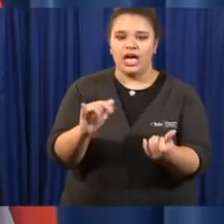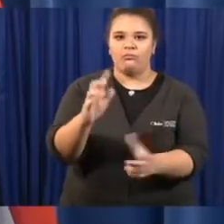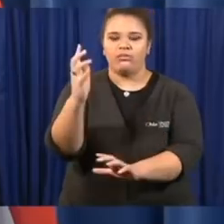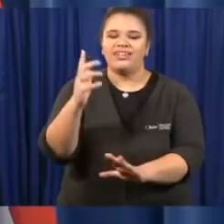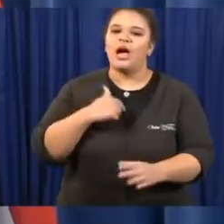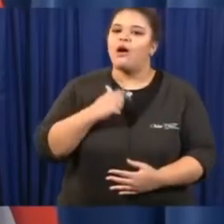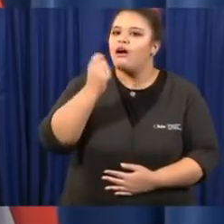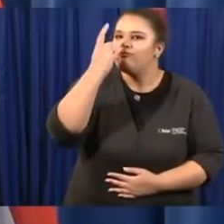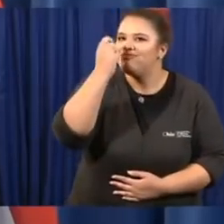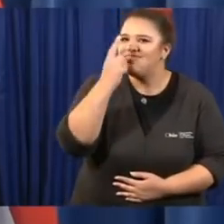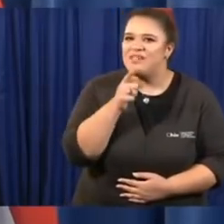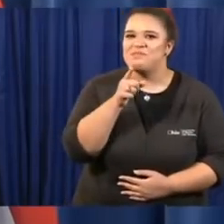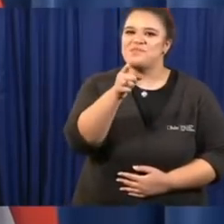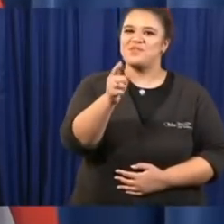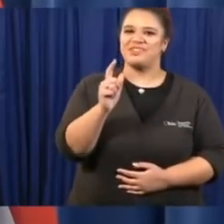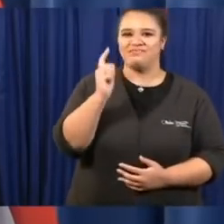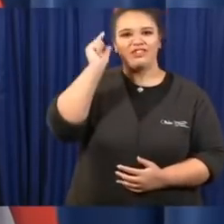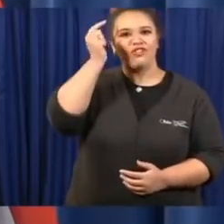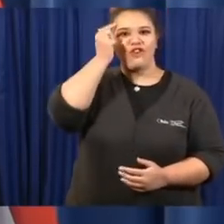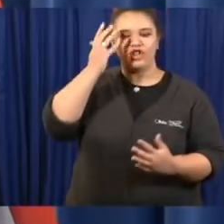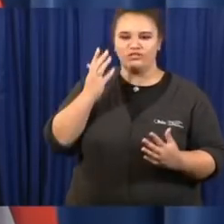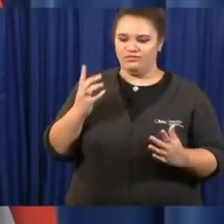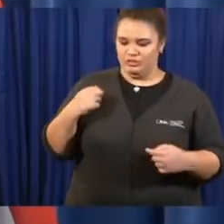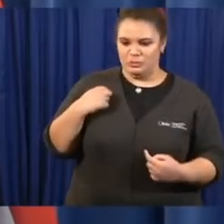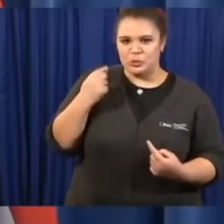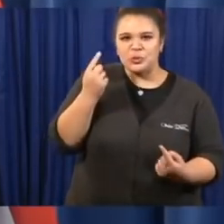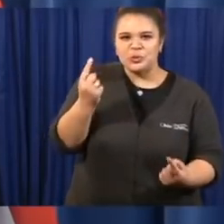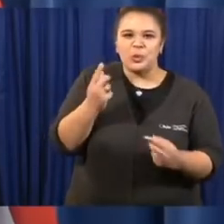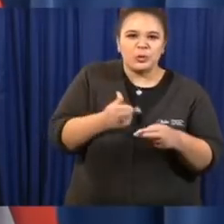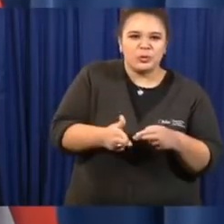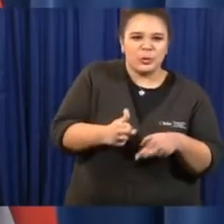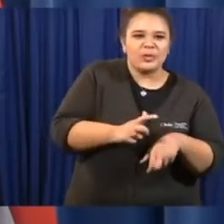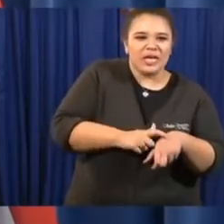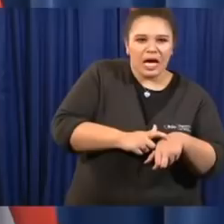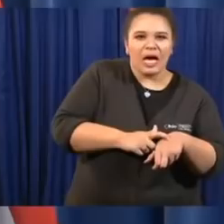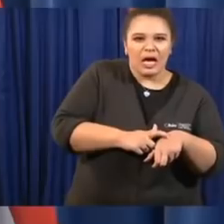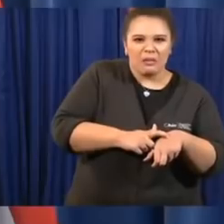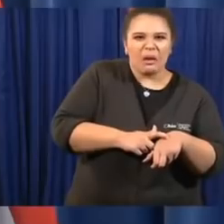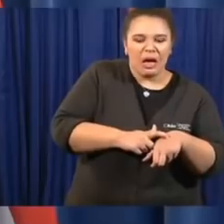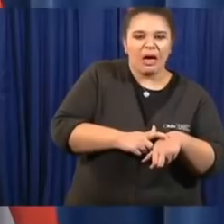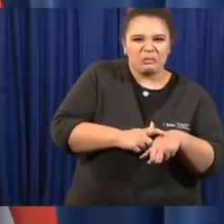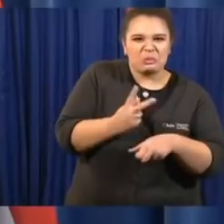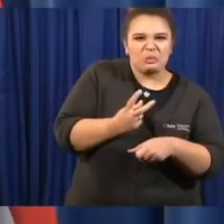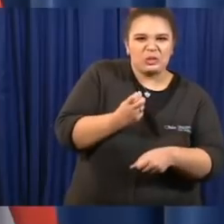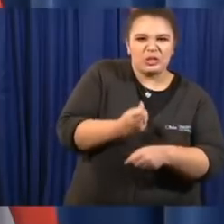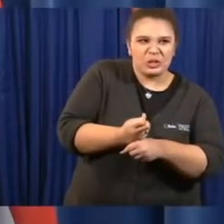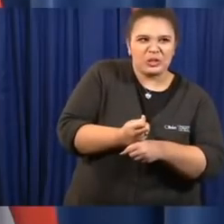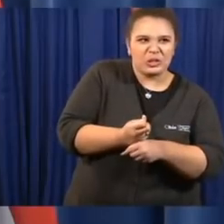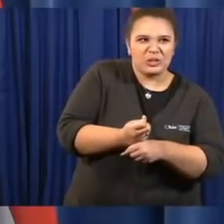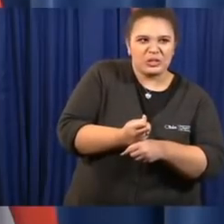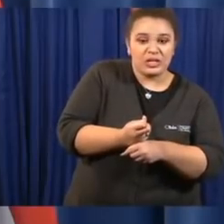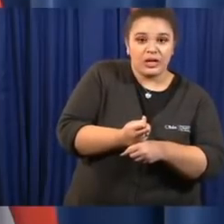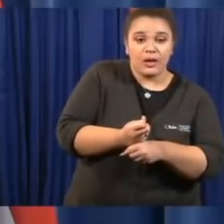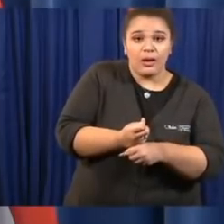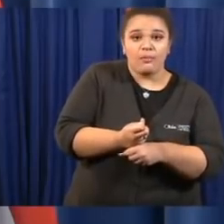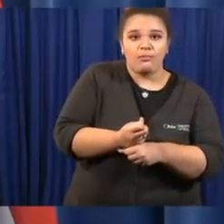lap. Don't you think this opened your eyes how things will be in the future for this